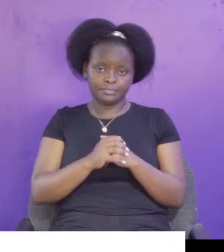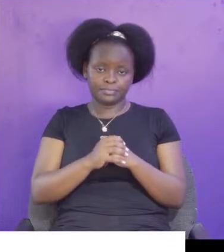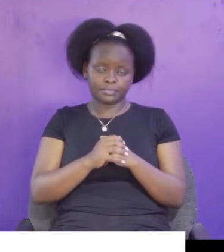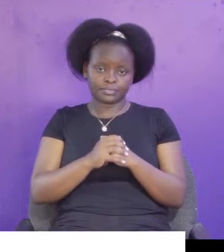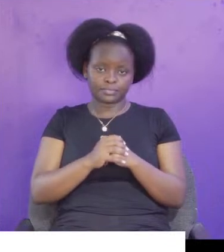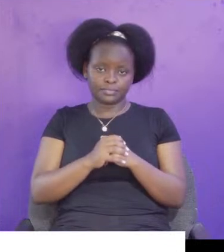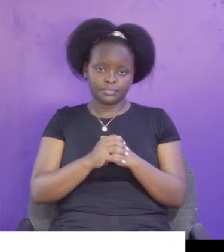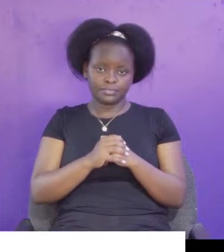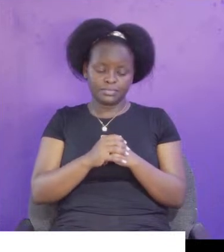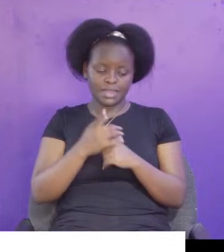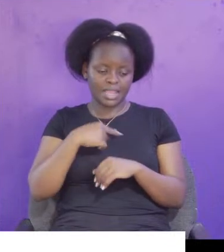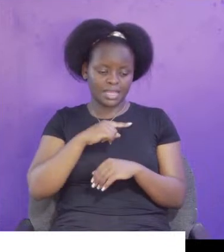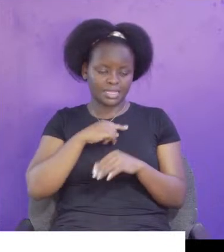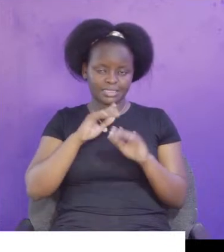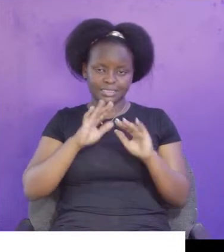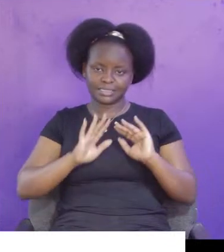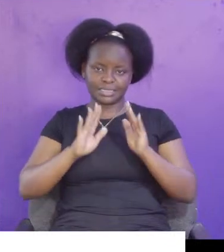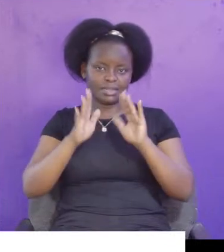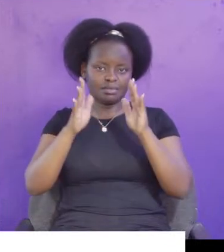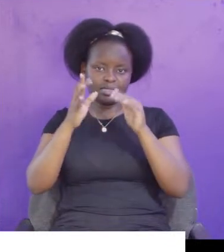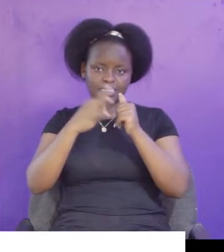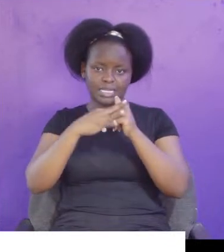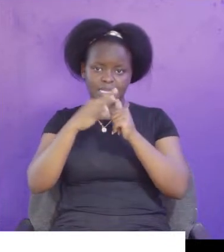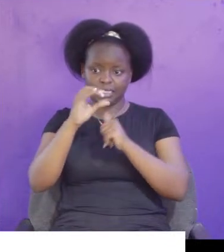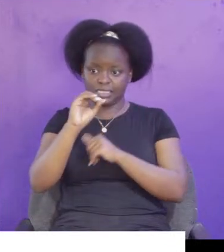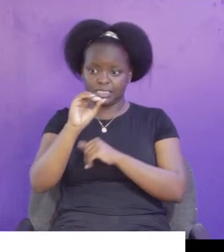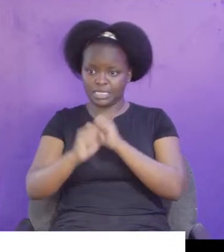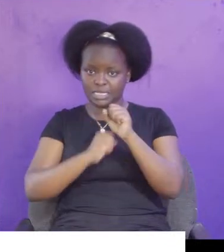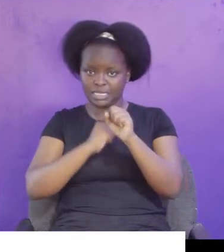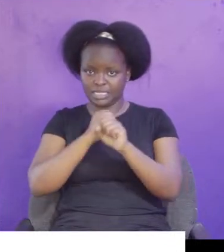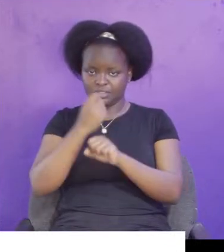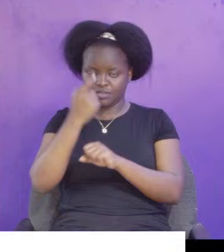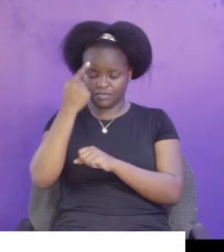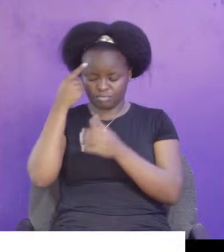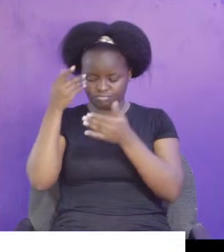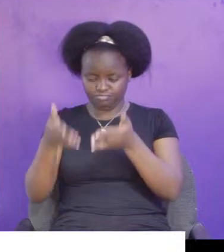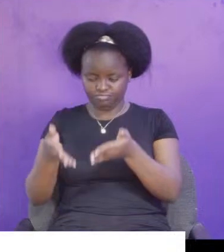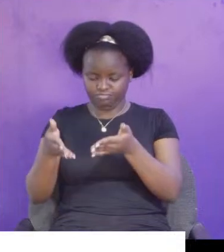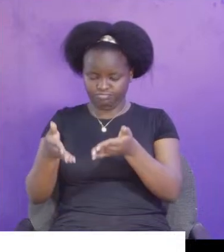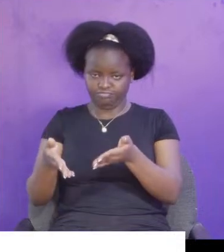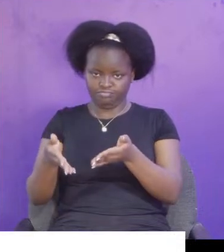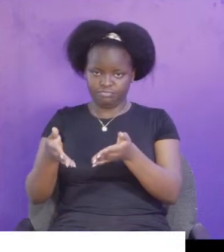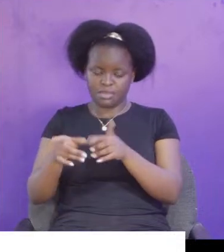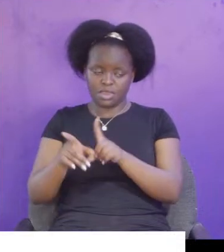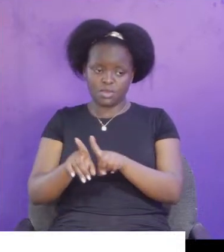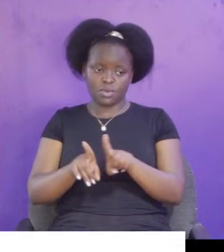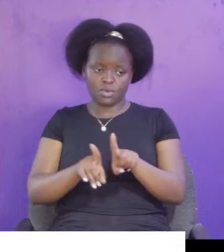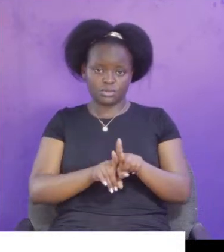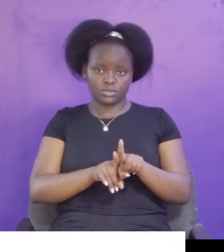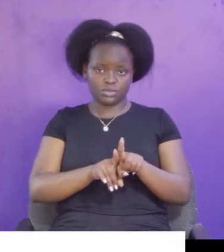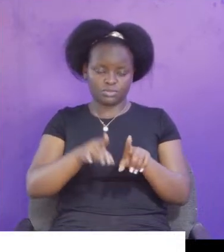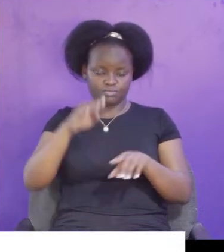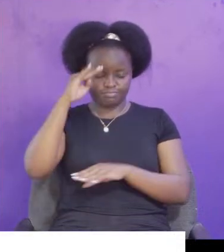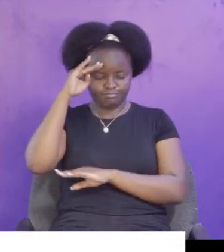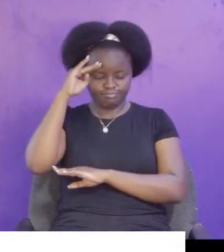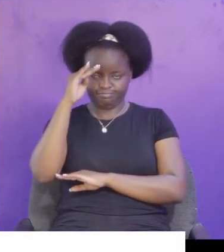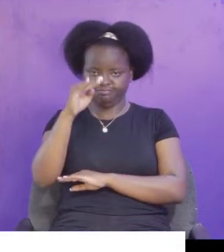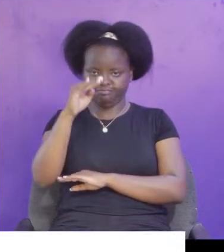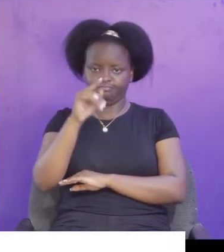celebrate your 80 years of presence and also salute you for the